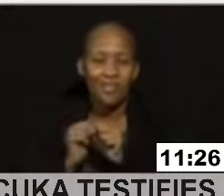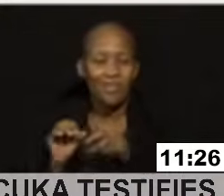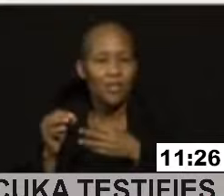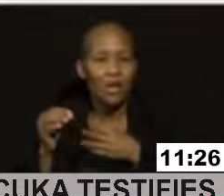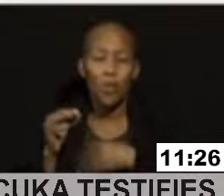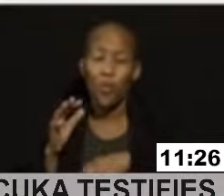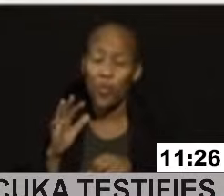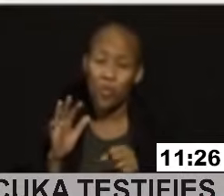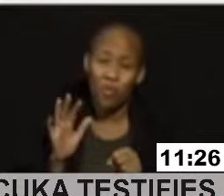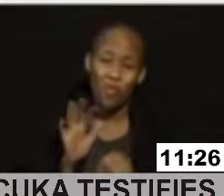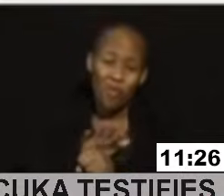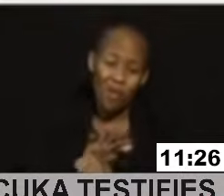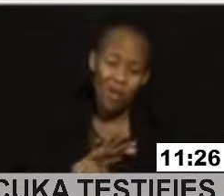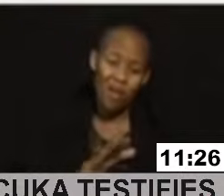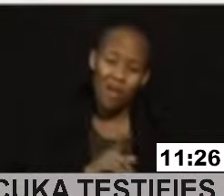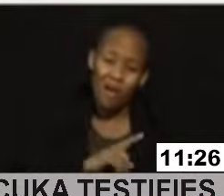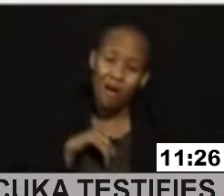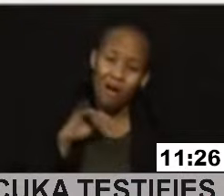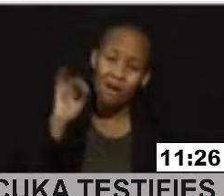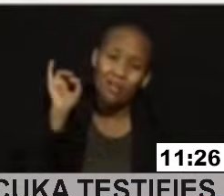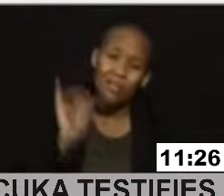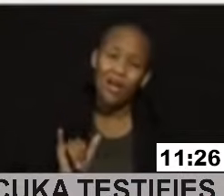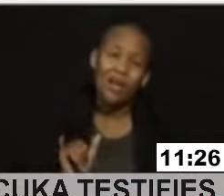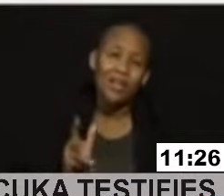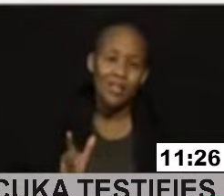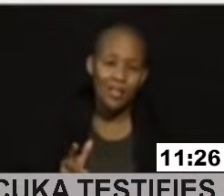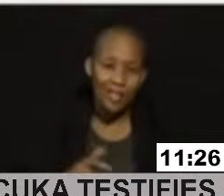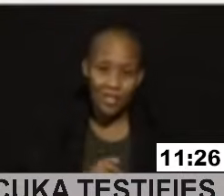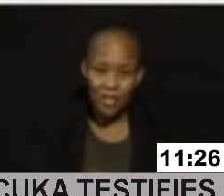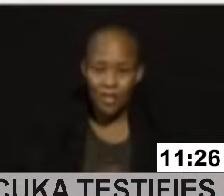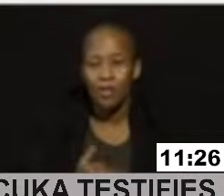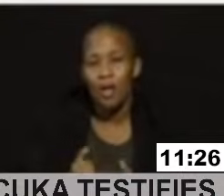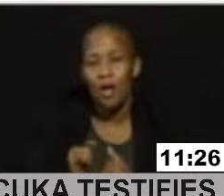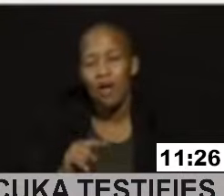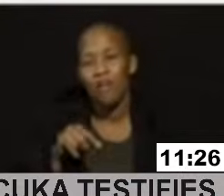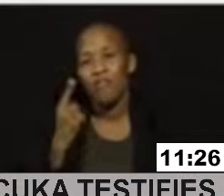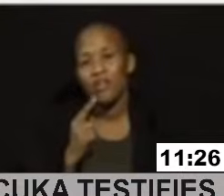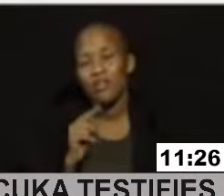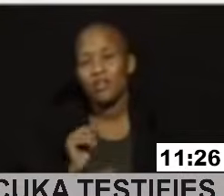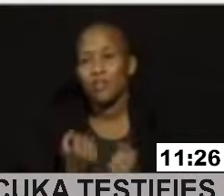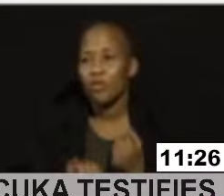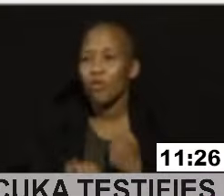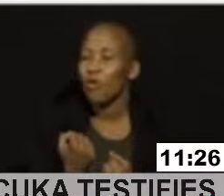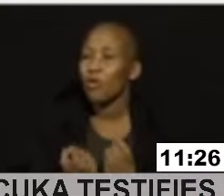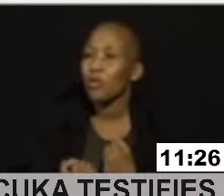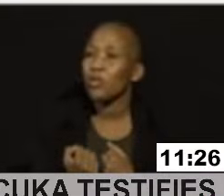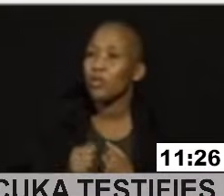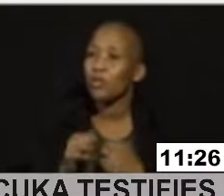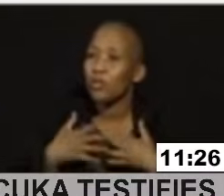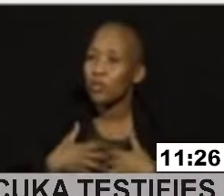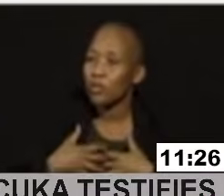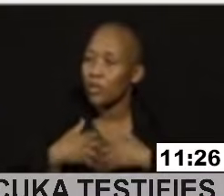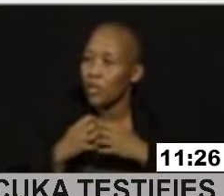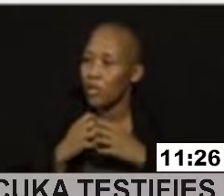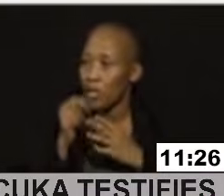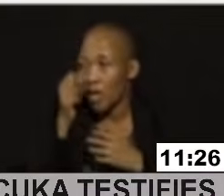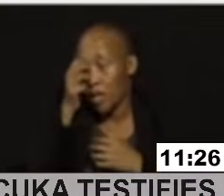Business Against Crime to establish the courts. The first court that we set up was in Pretoria.